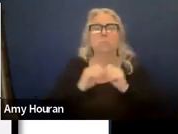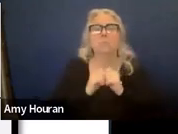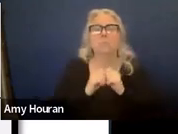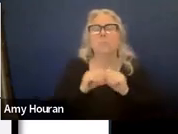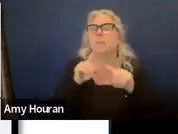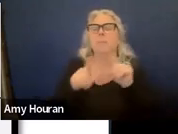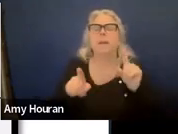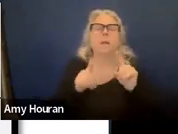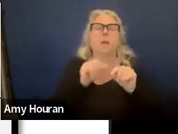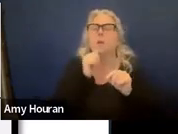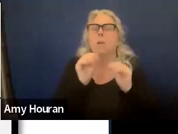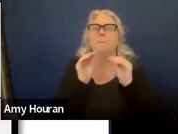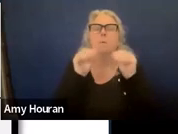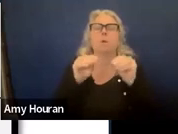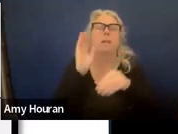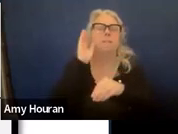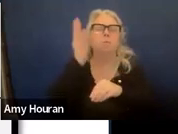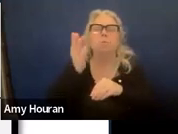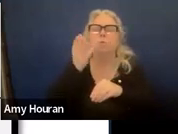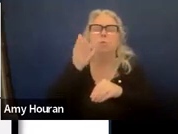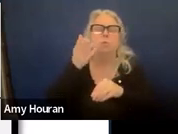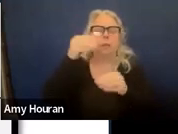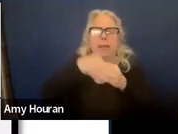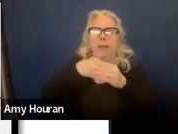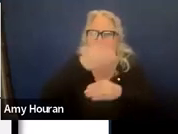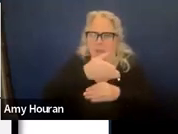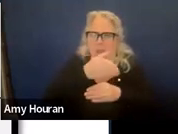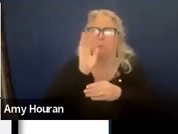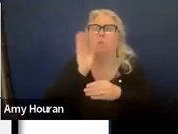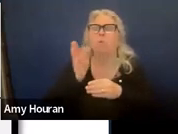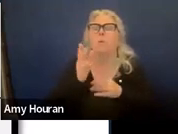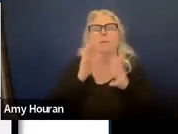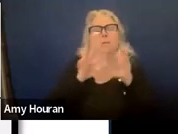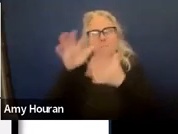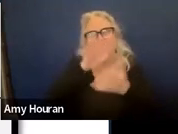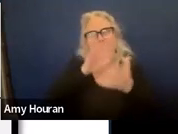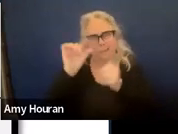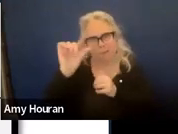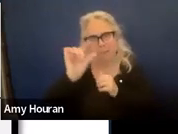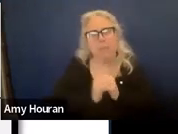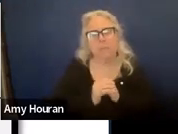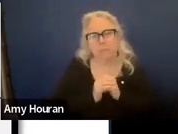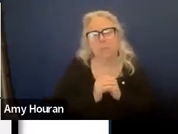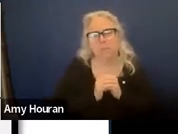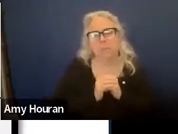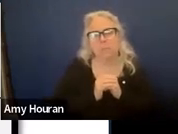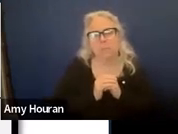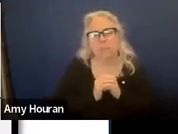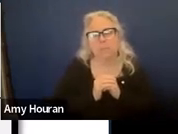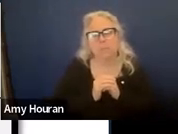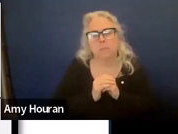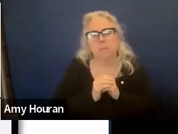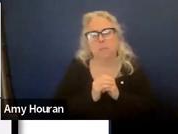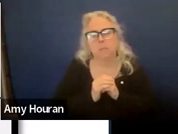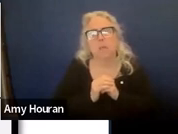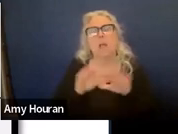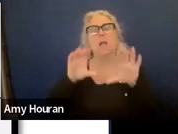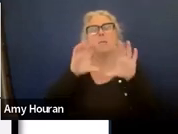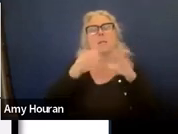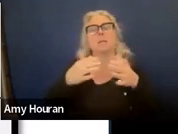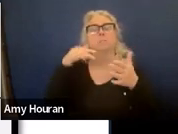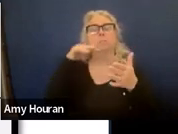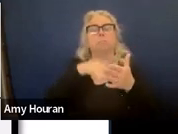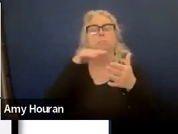but don't, you're not putting future ones in here. You're putting, it's very confusing. So the course of study